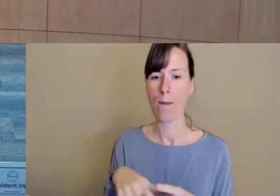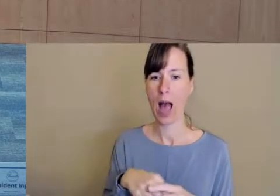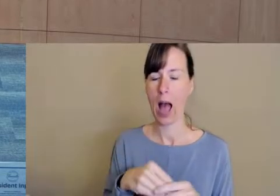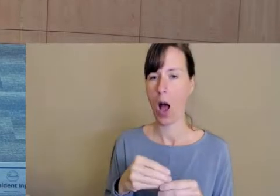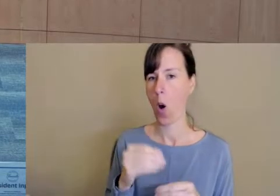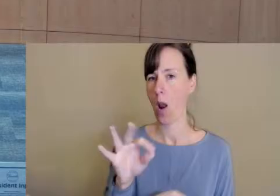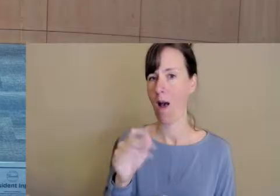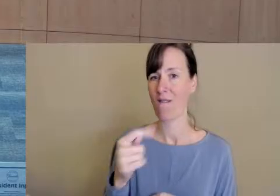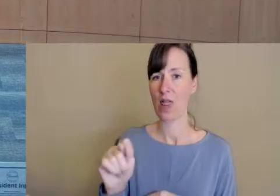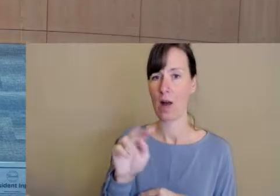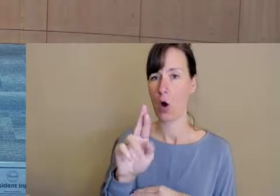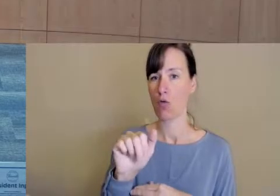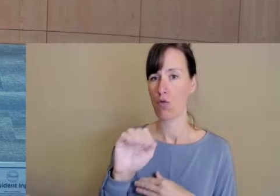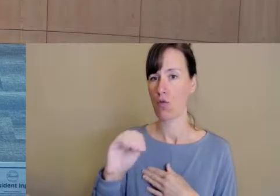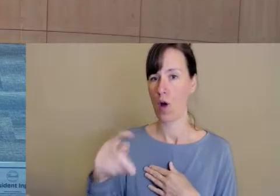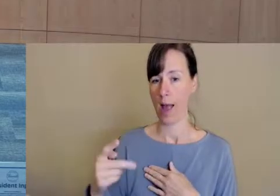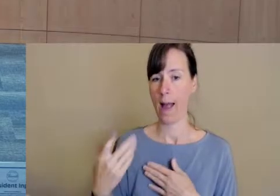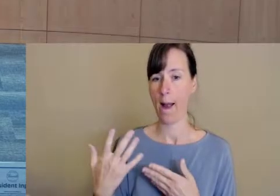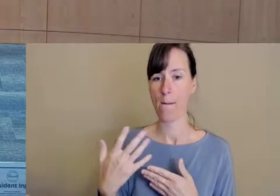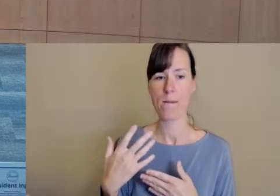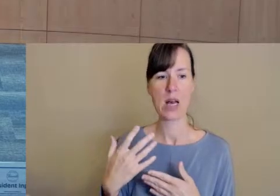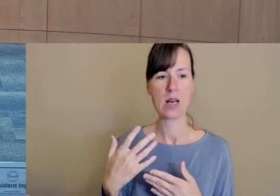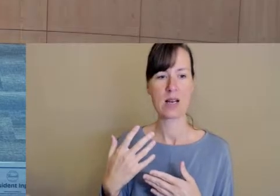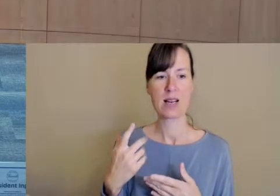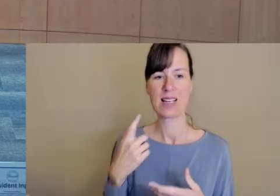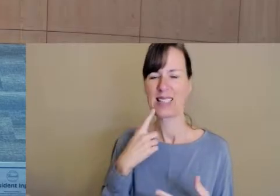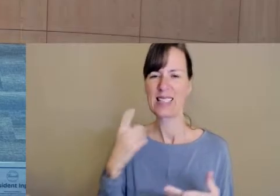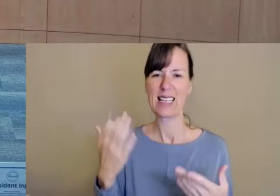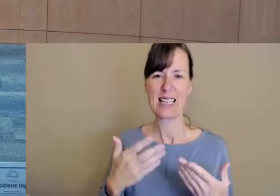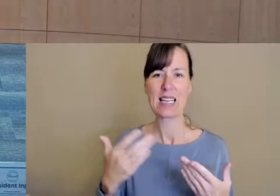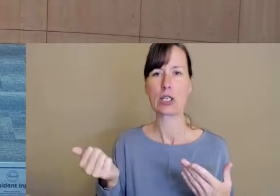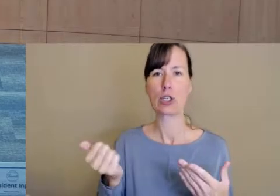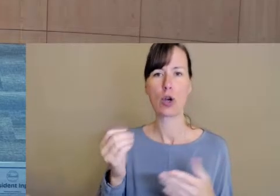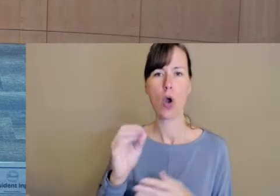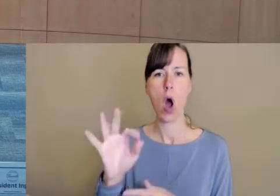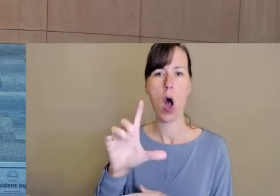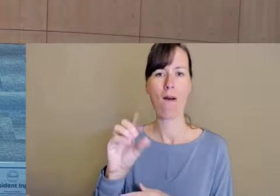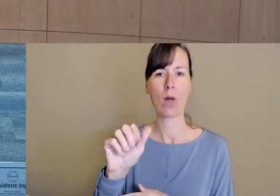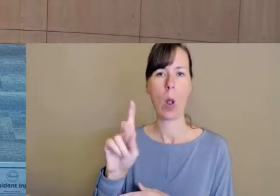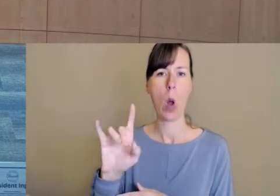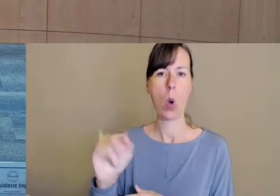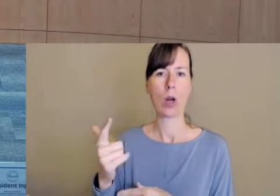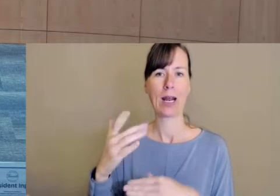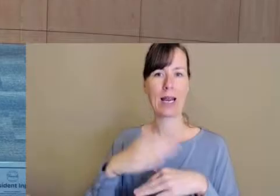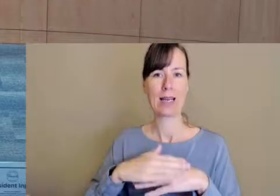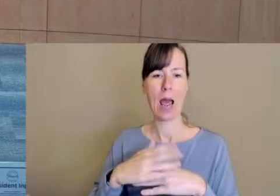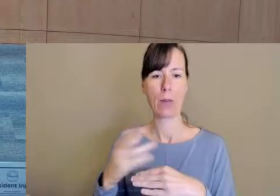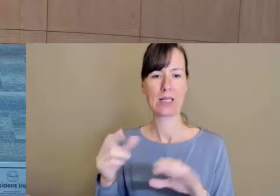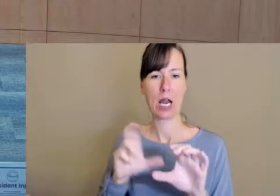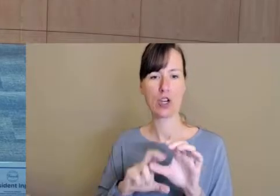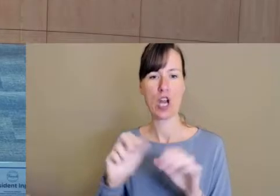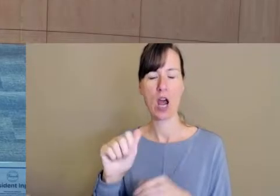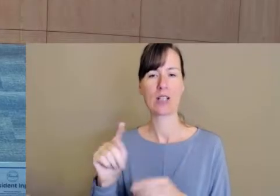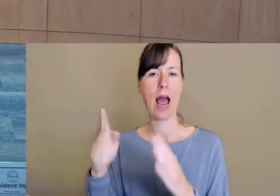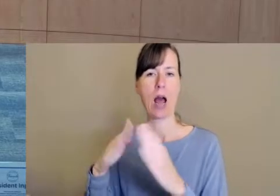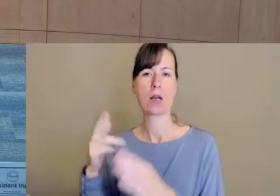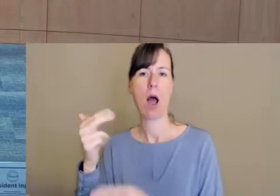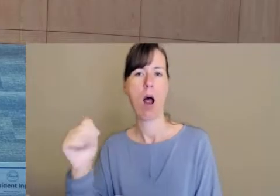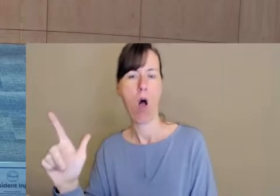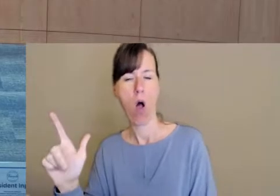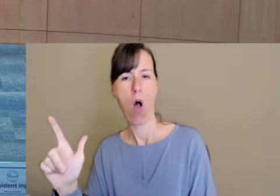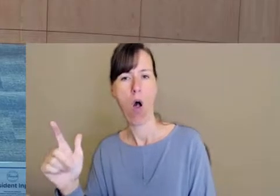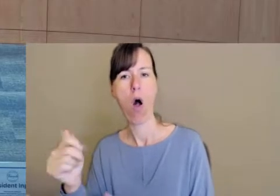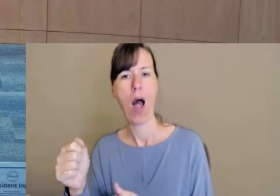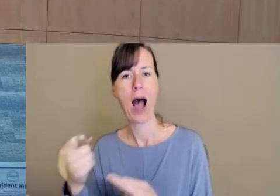far easier offloading tables and chairs at town hall opposed to hauling them to a different location.